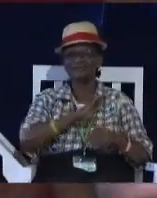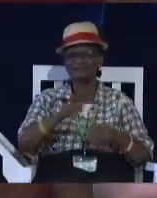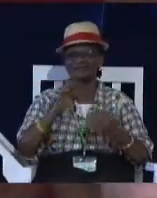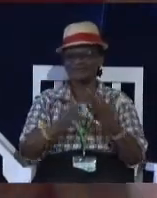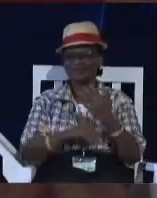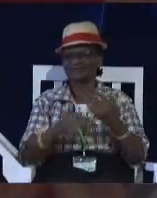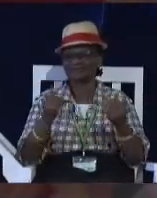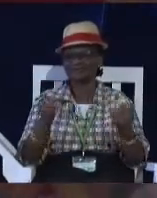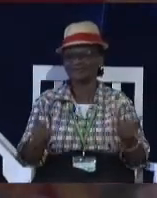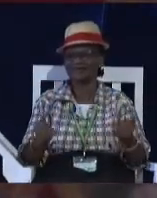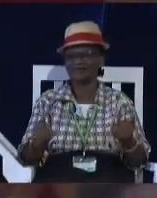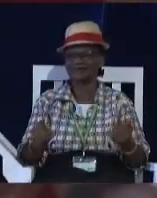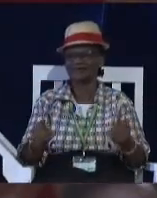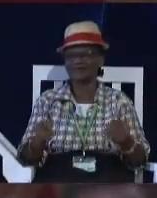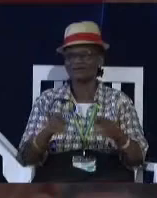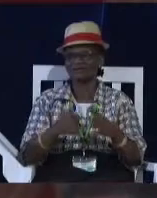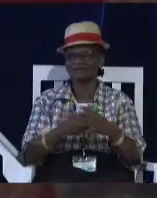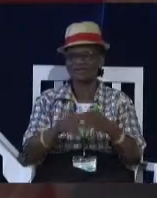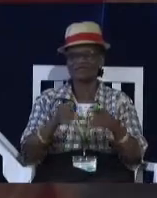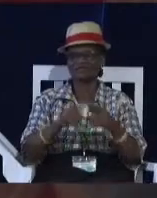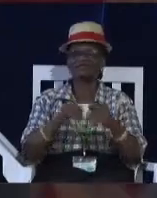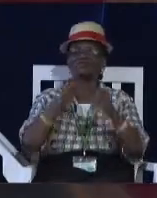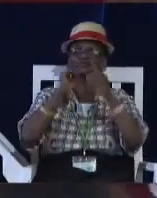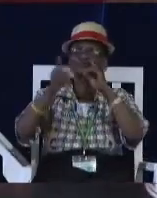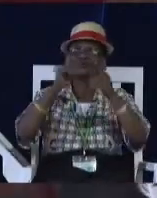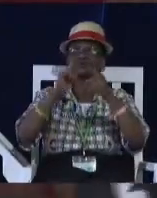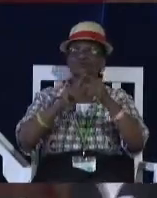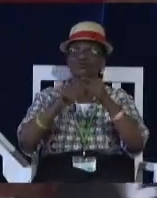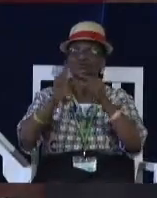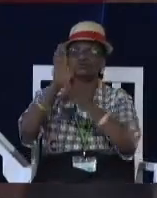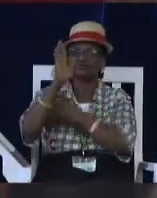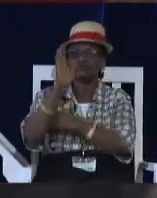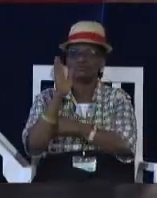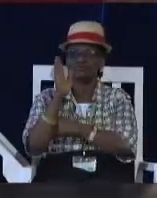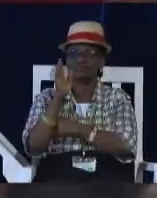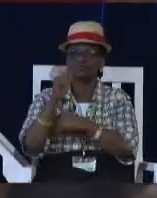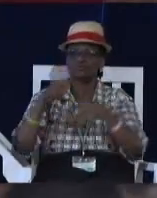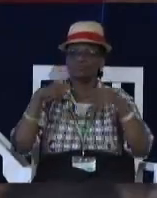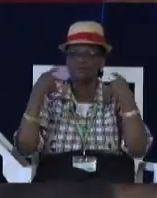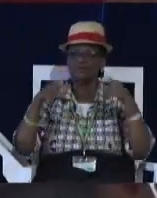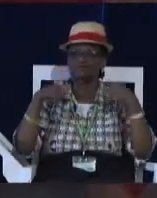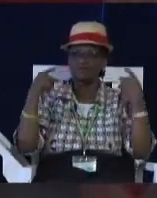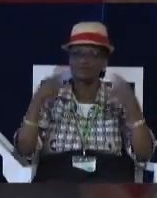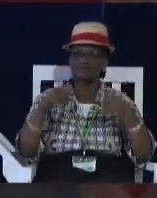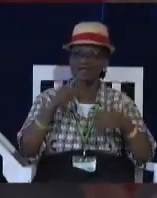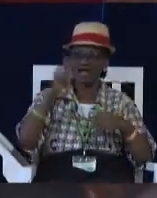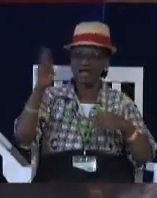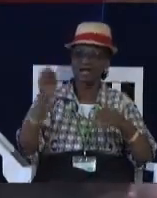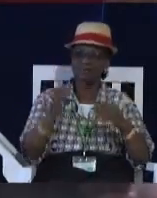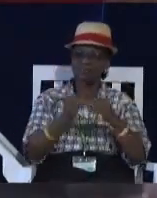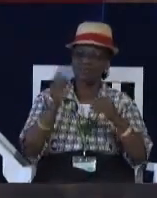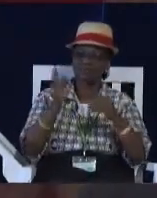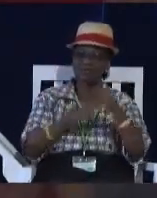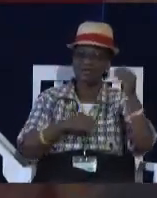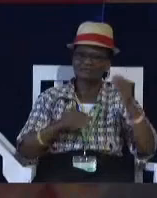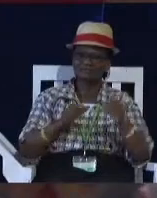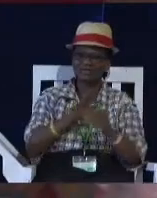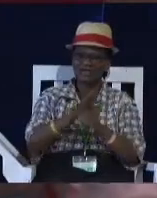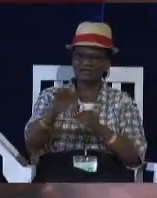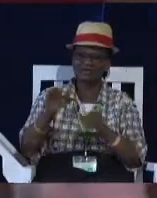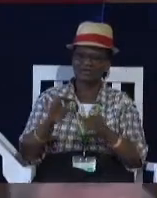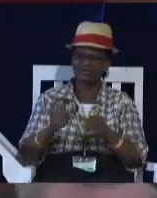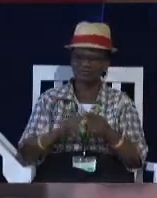God. The pastors are more than enough to take care of everybody. So, and we will not stop